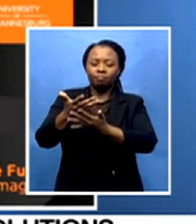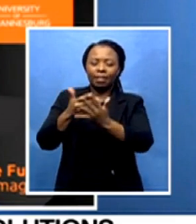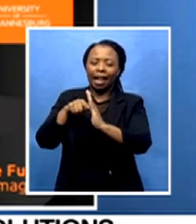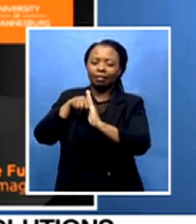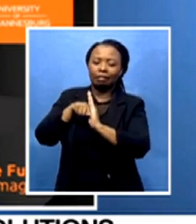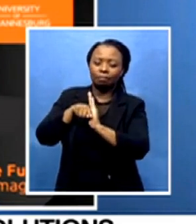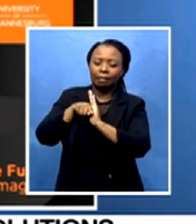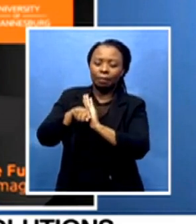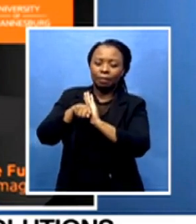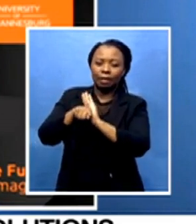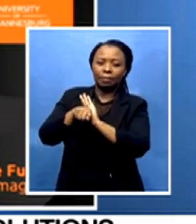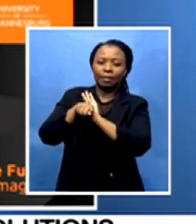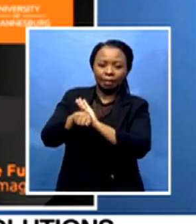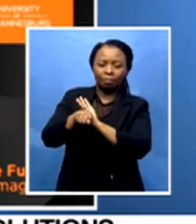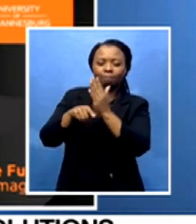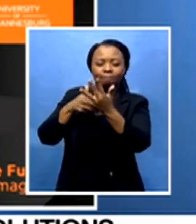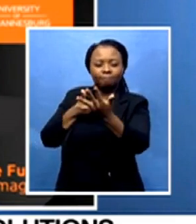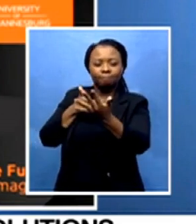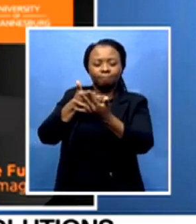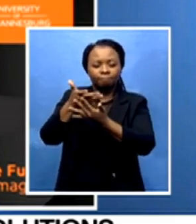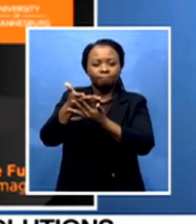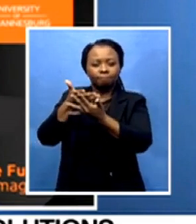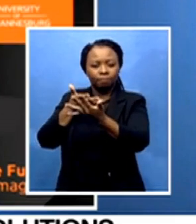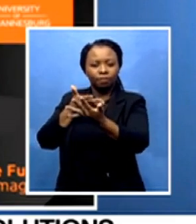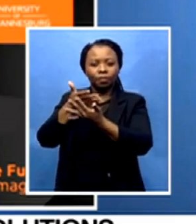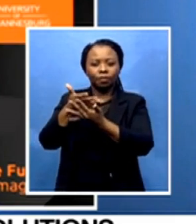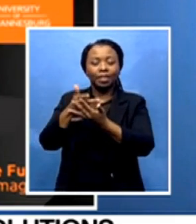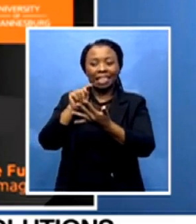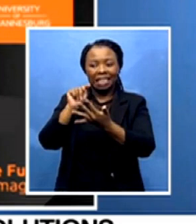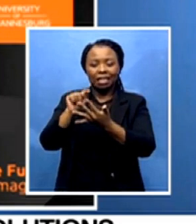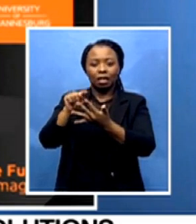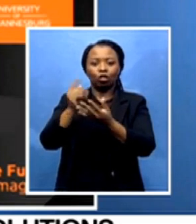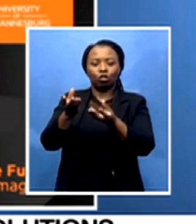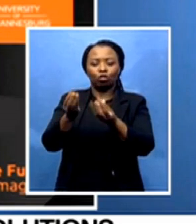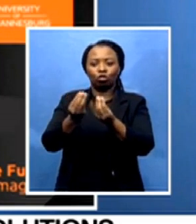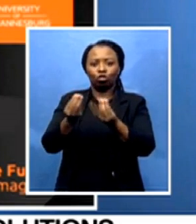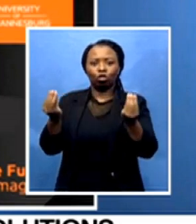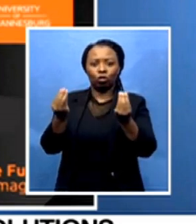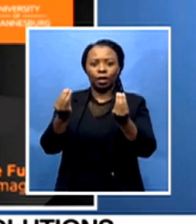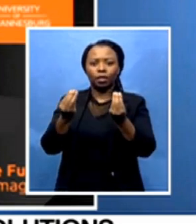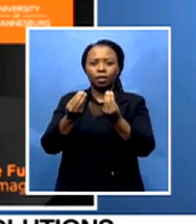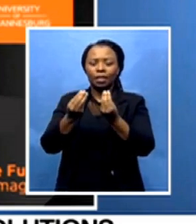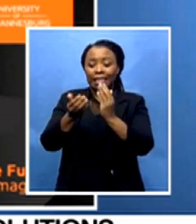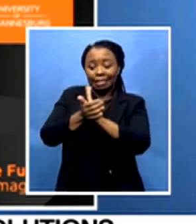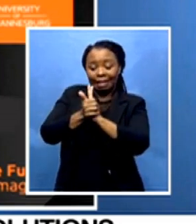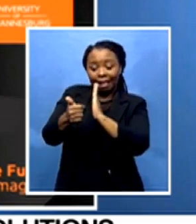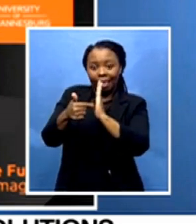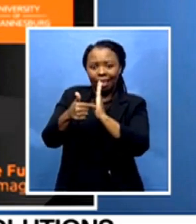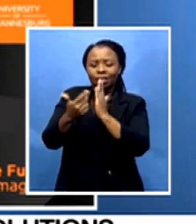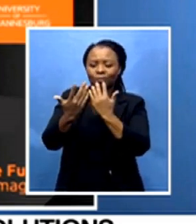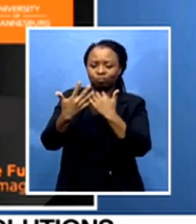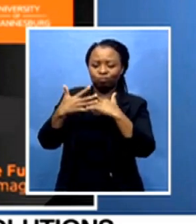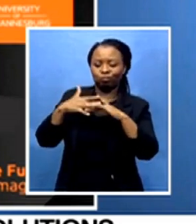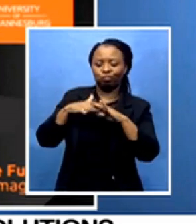allowing purposefully infusing the skills for a changing world in the curriculum